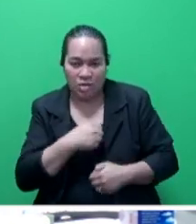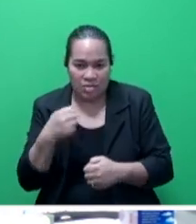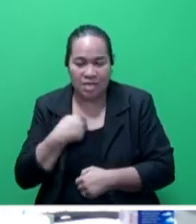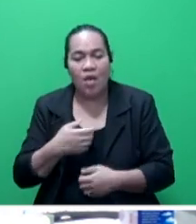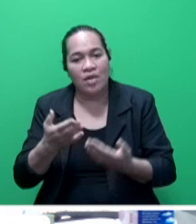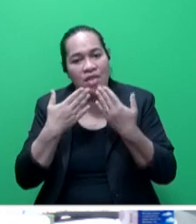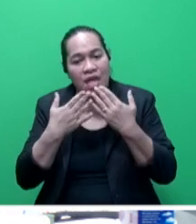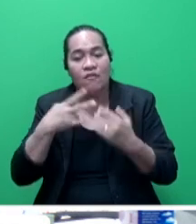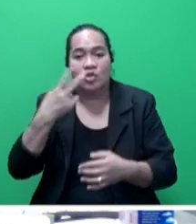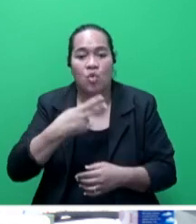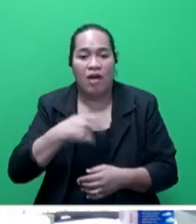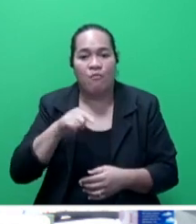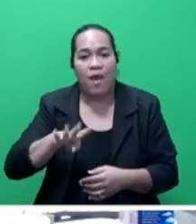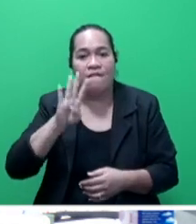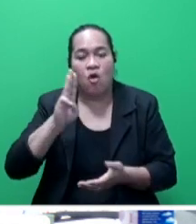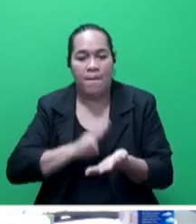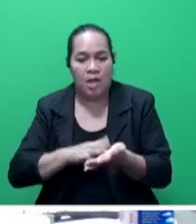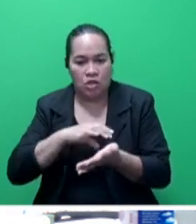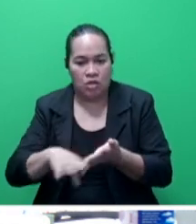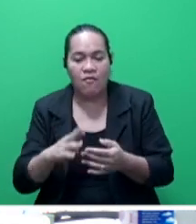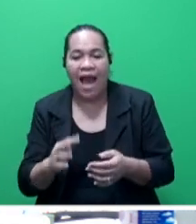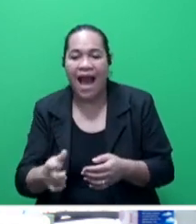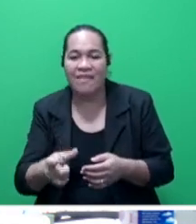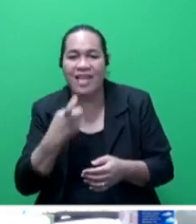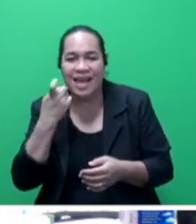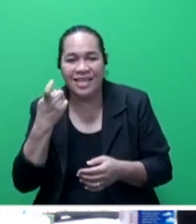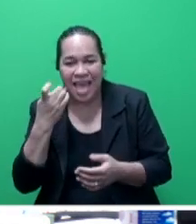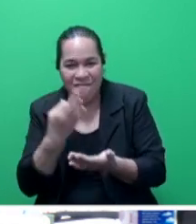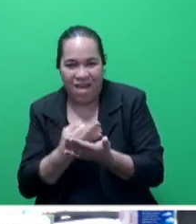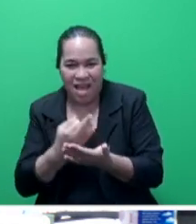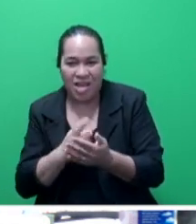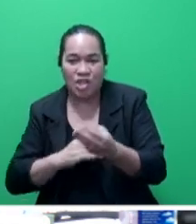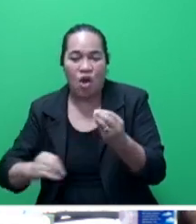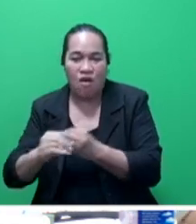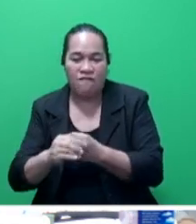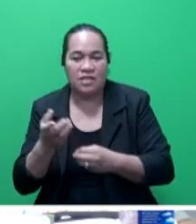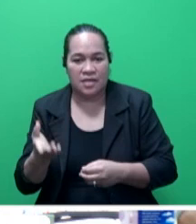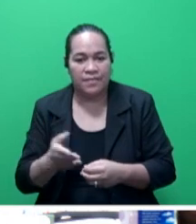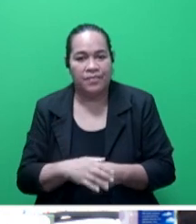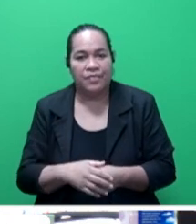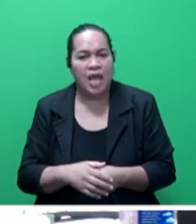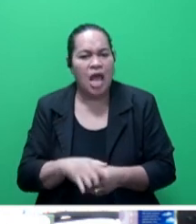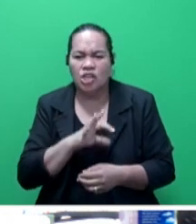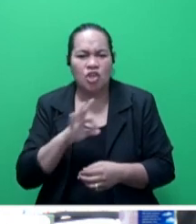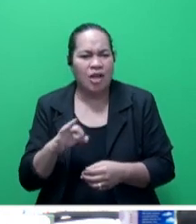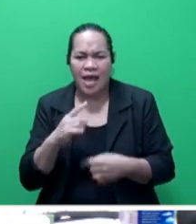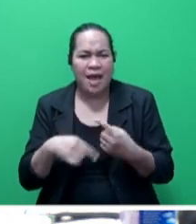of 12.4 million to the Aftercare Fund Office, Mr. Speaker, sir. Again, this is not about